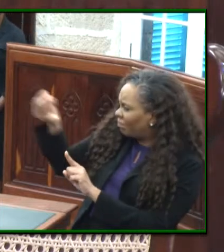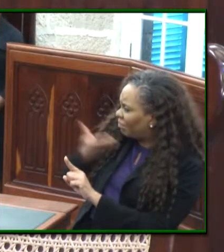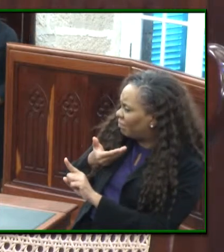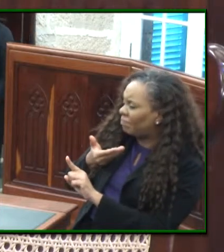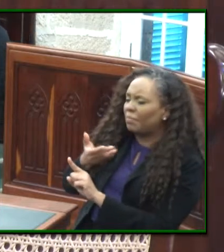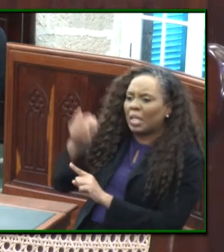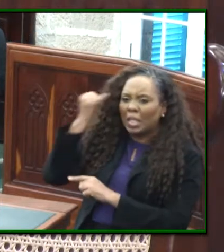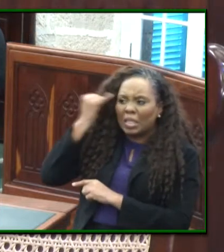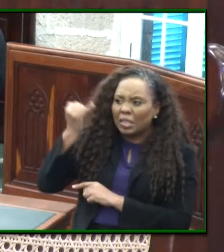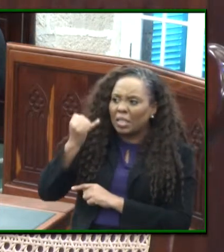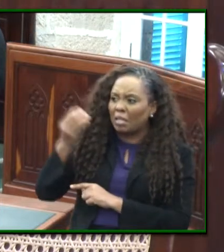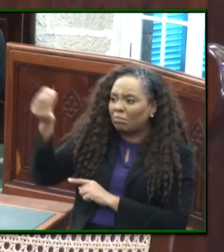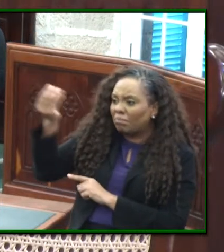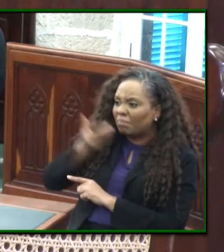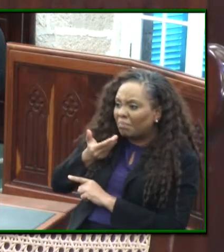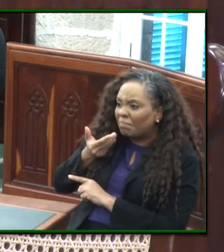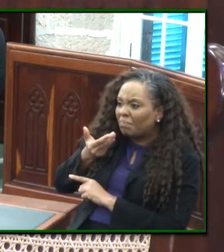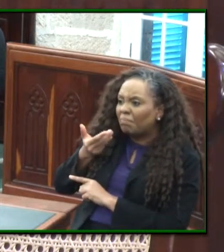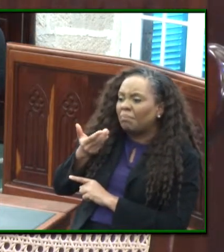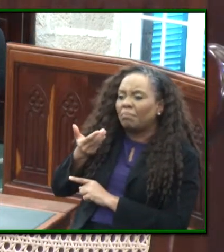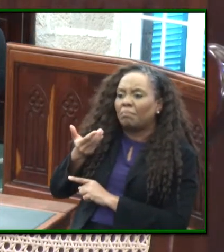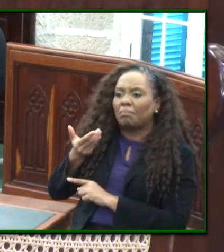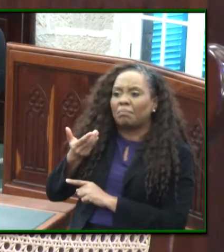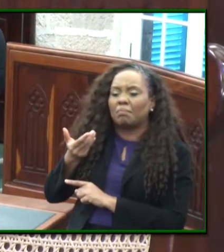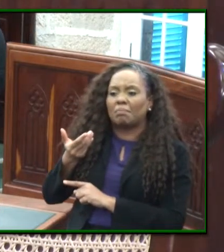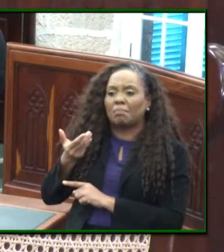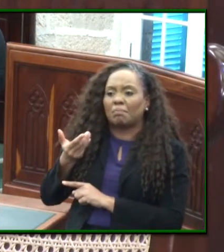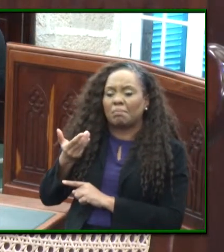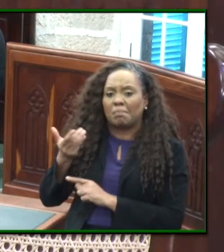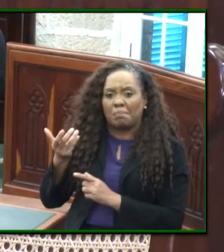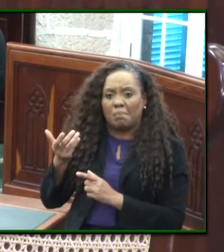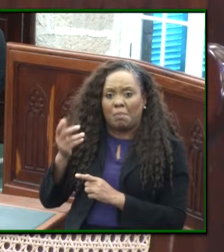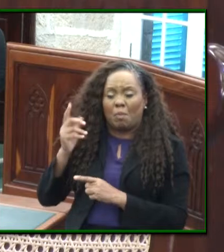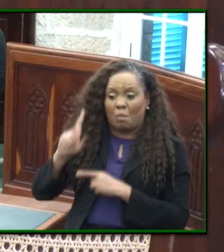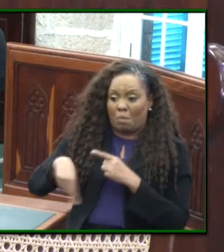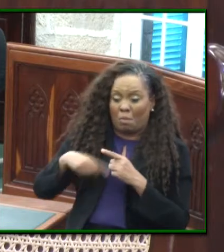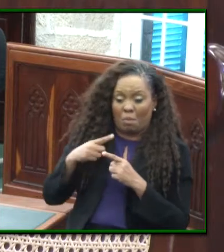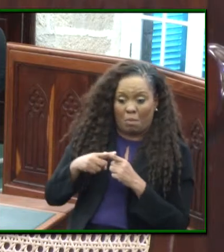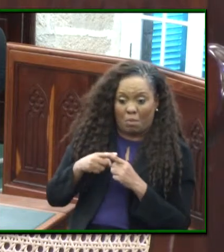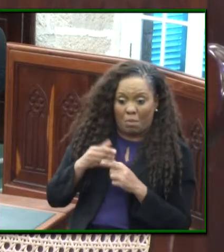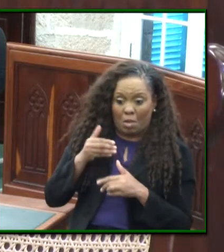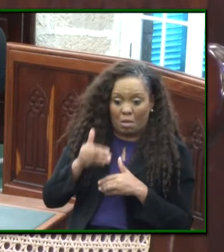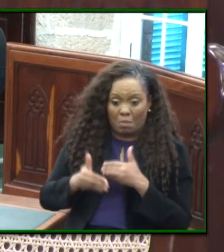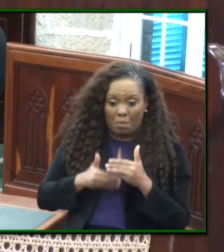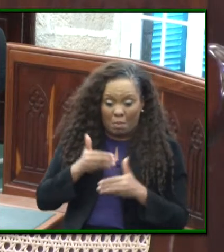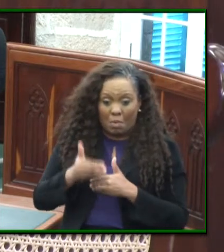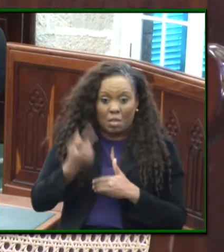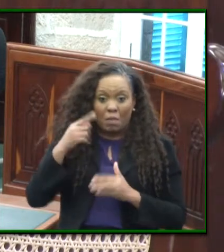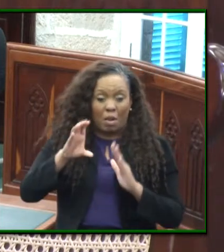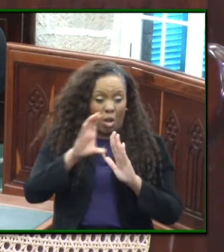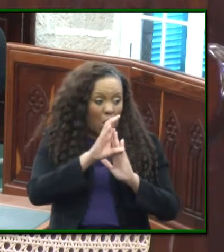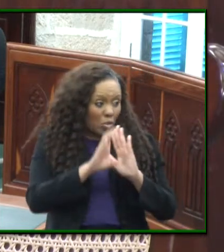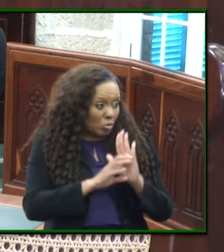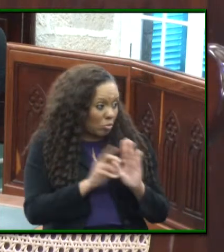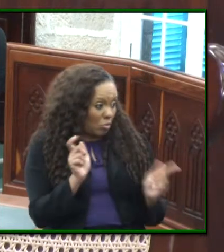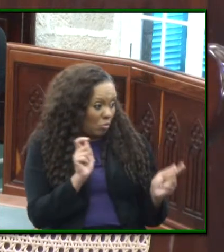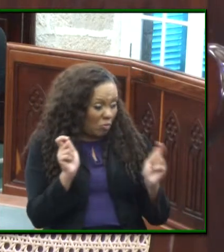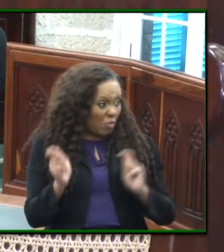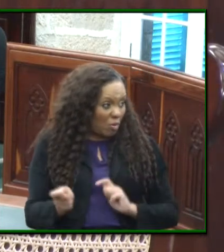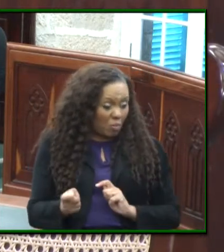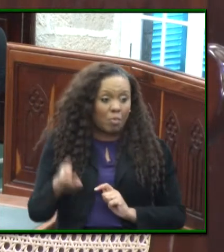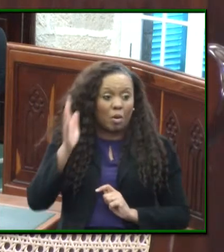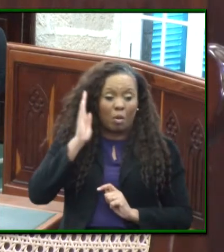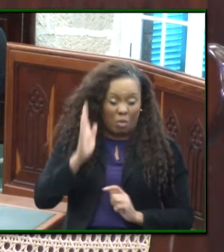idea or indication as to when that process of constitutional reform will